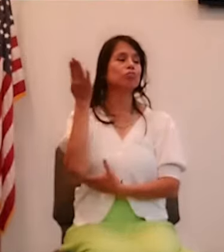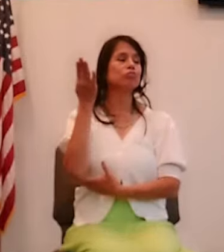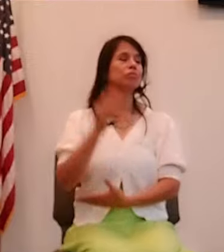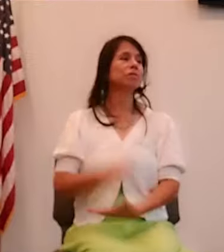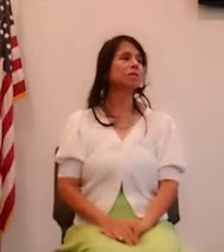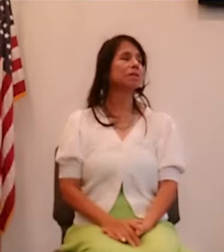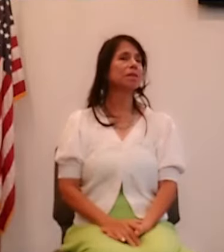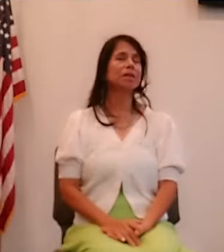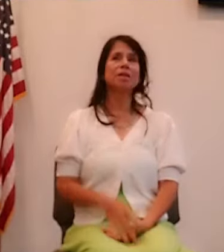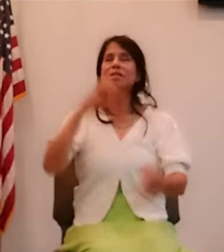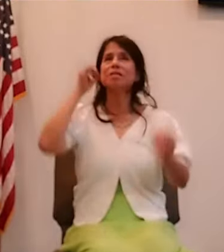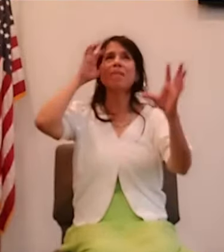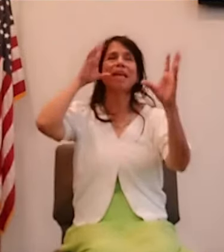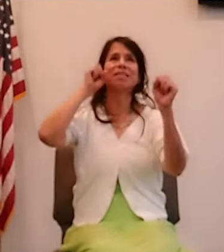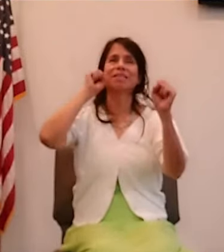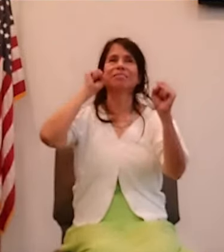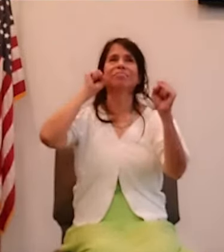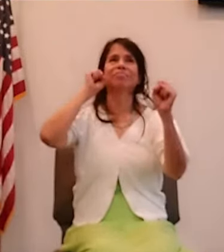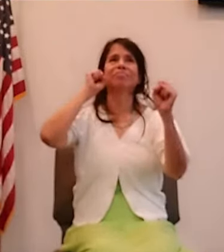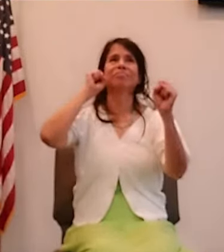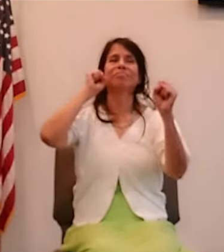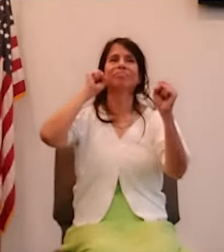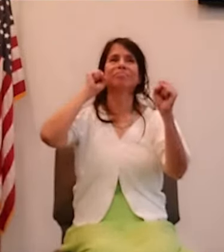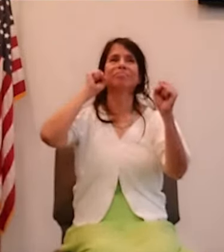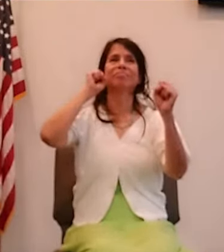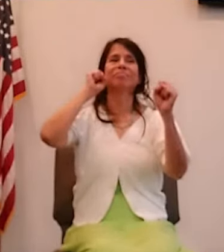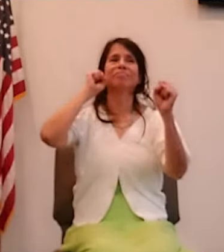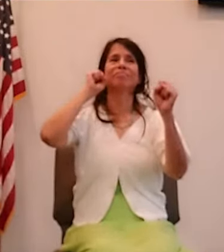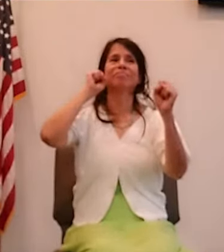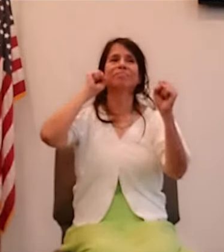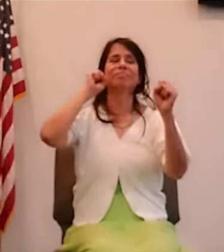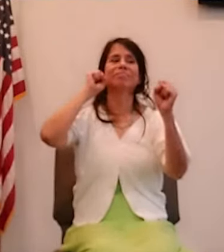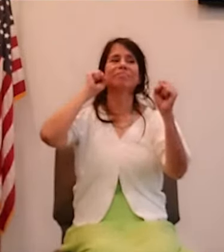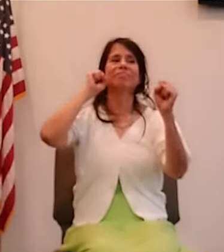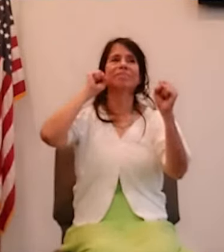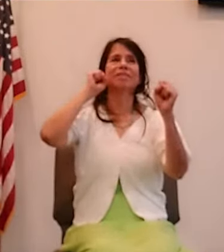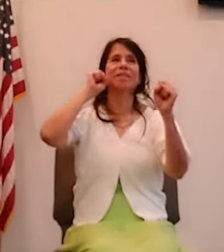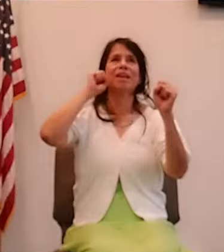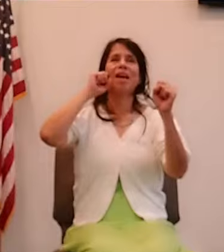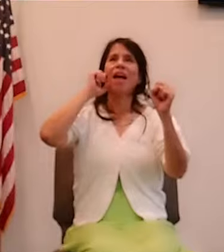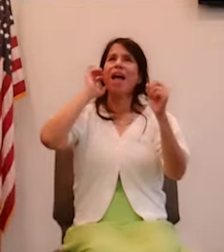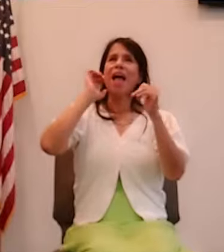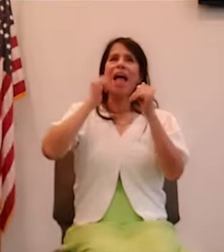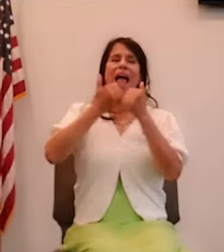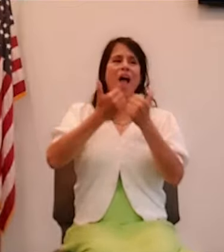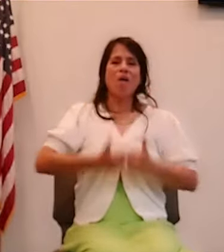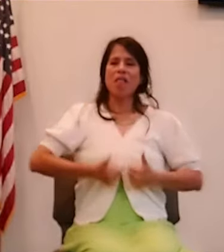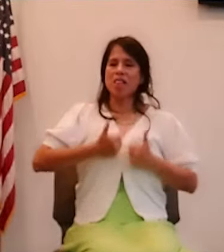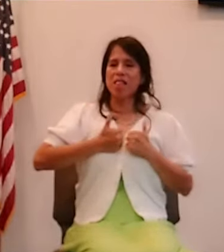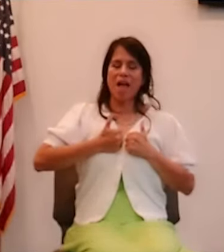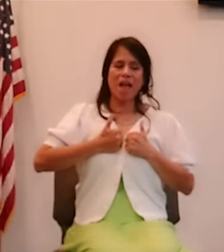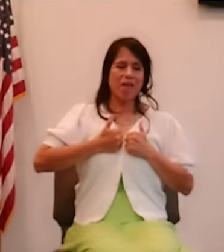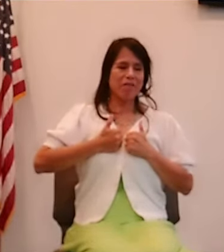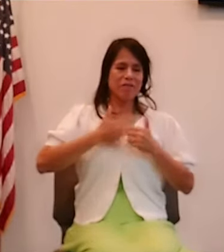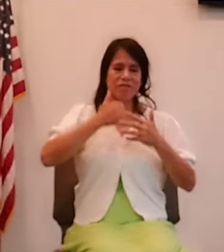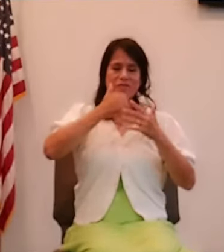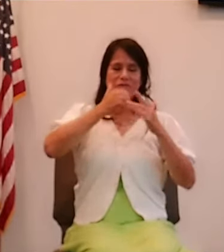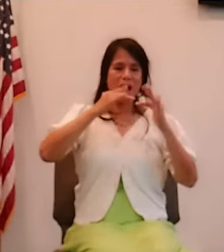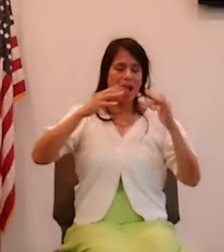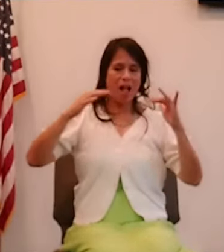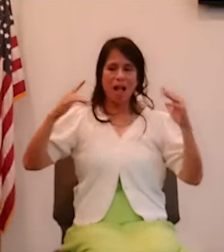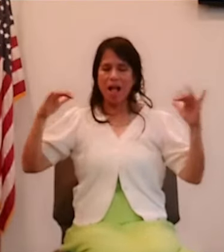It's kind of amazing how the Lord ties so many things together. Sitting there listening to Alan, and he's